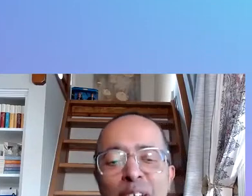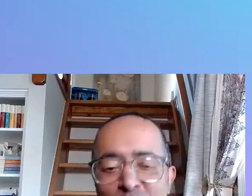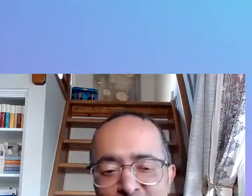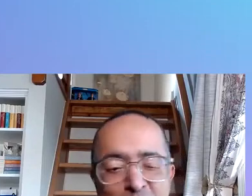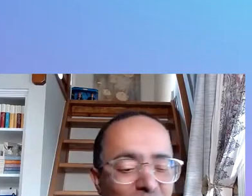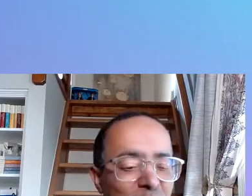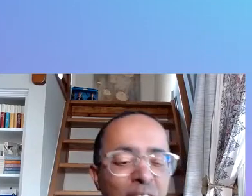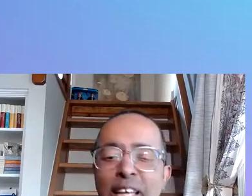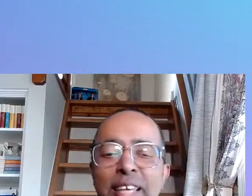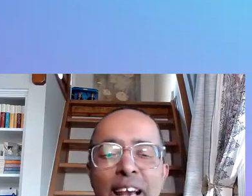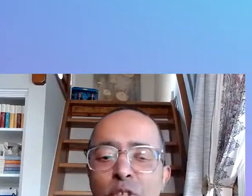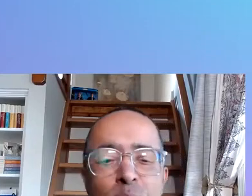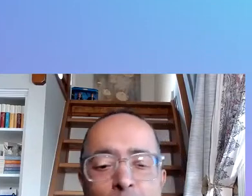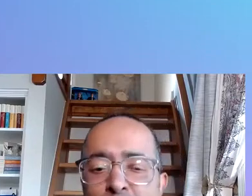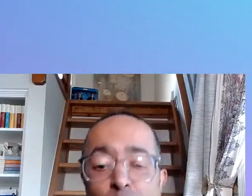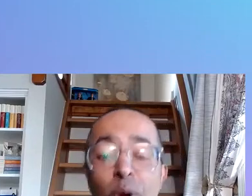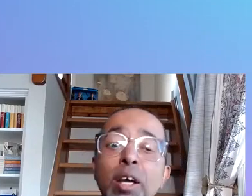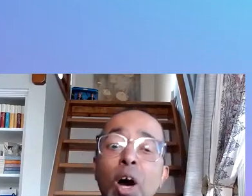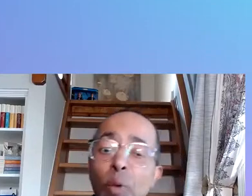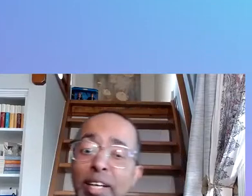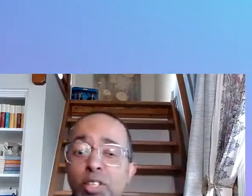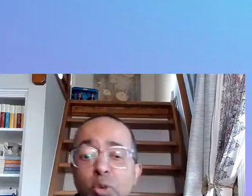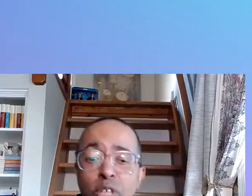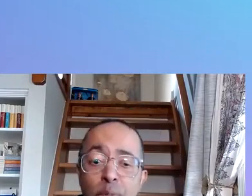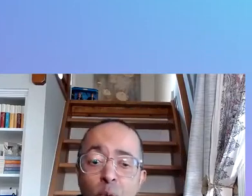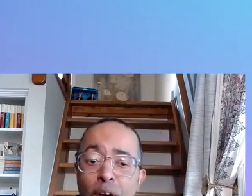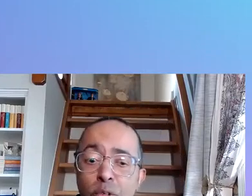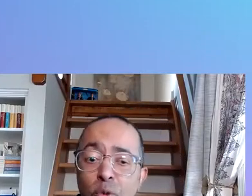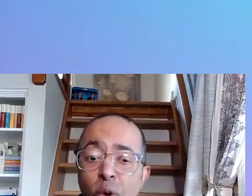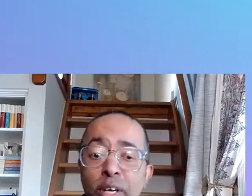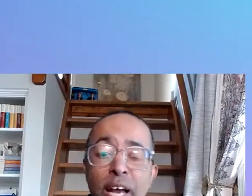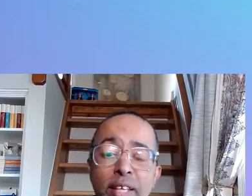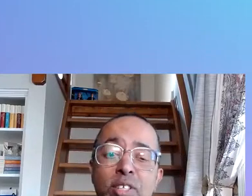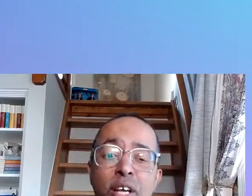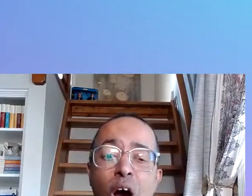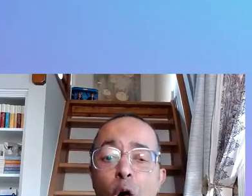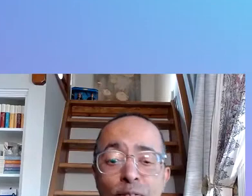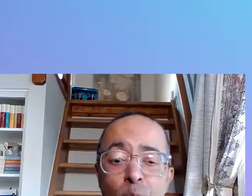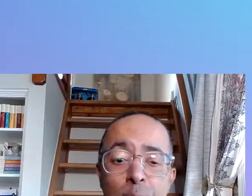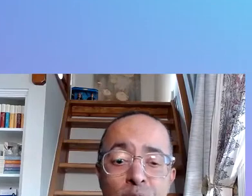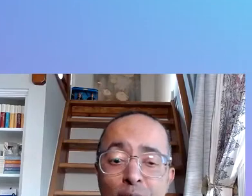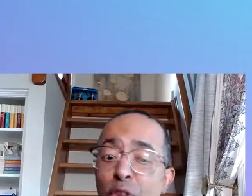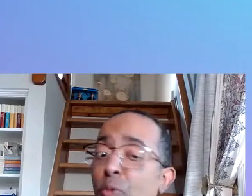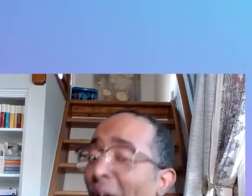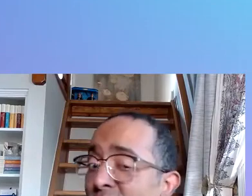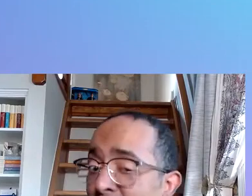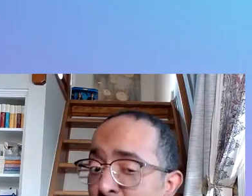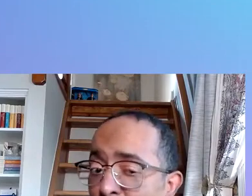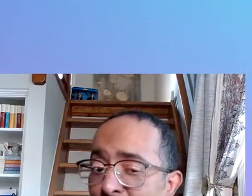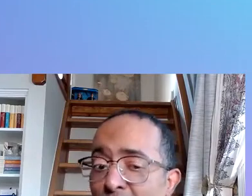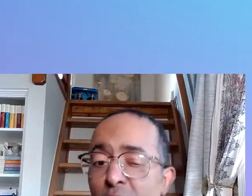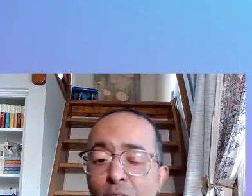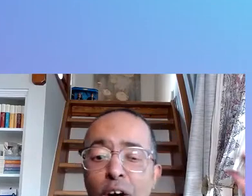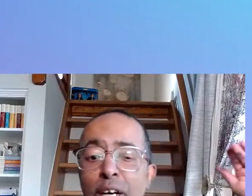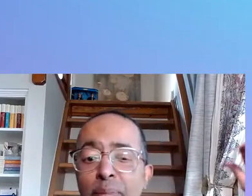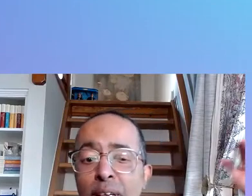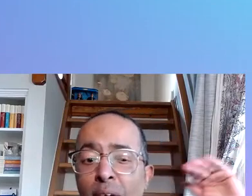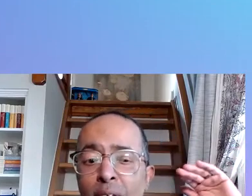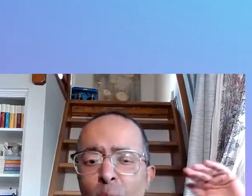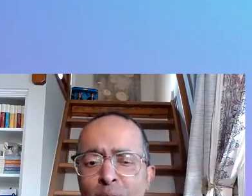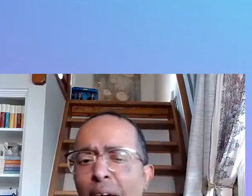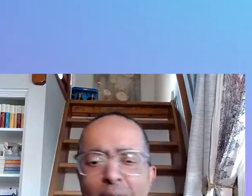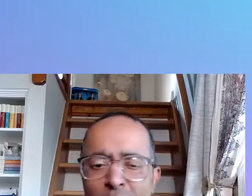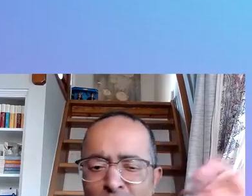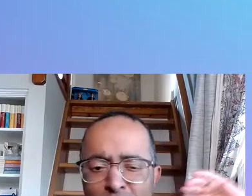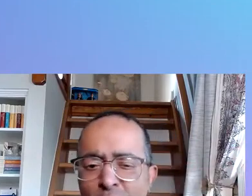like the budget templates, like the SOW, right? We had an SOW where I used to work that said all of our websites, whether you ask us to or not, are going to be